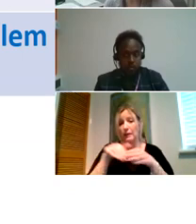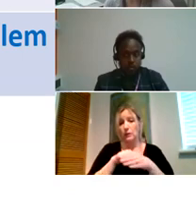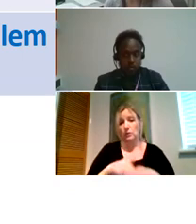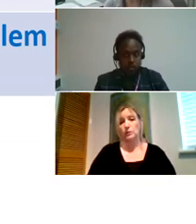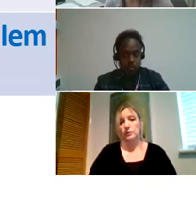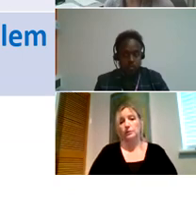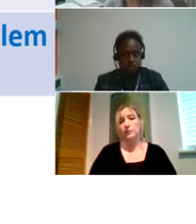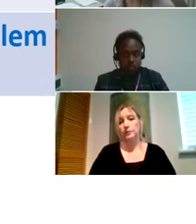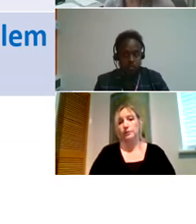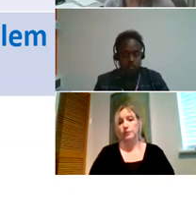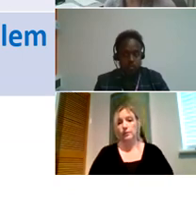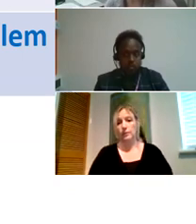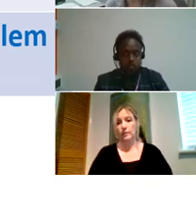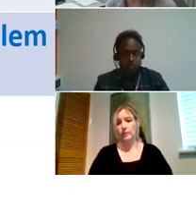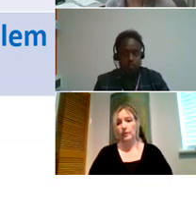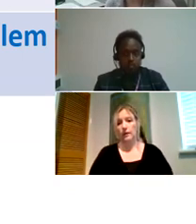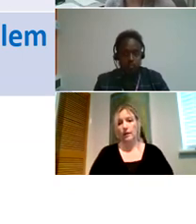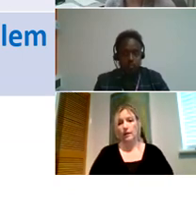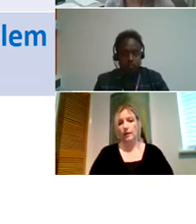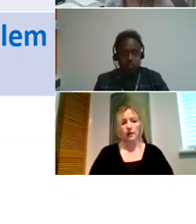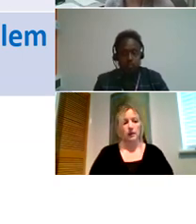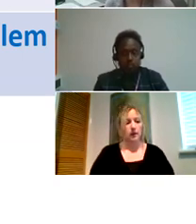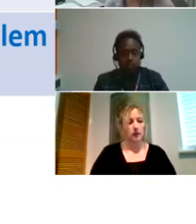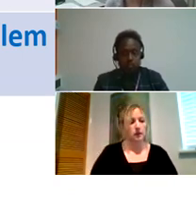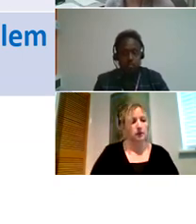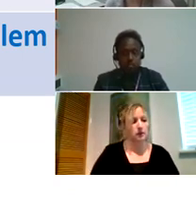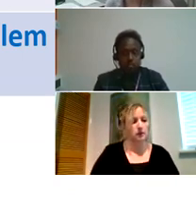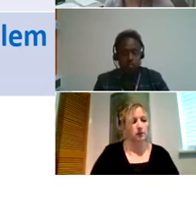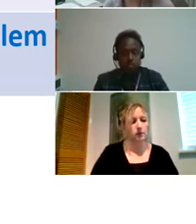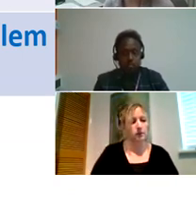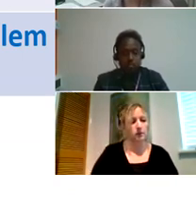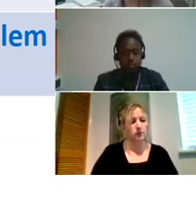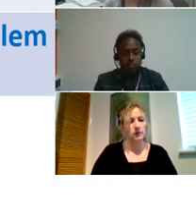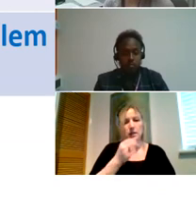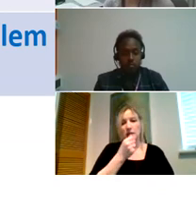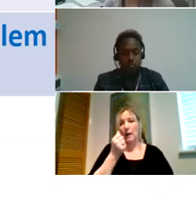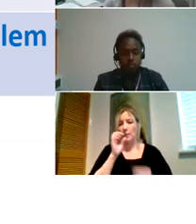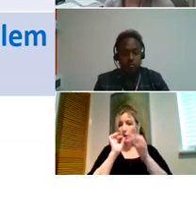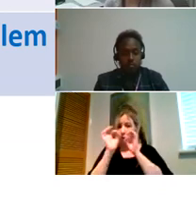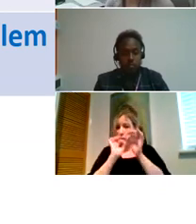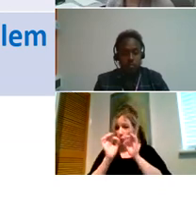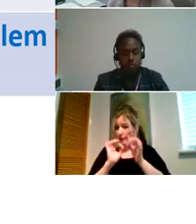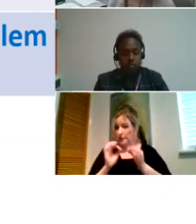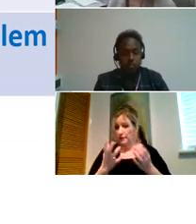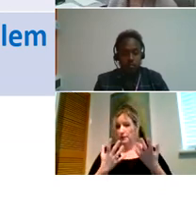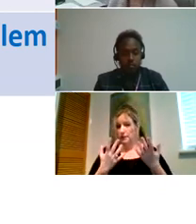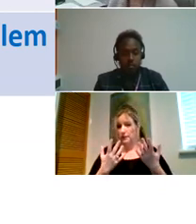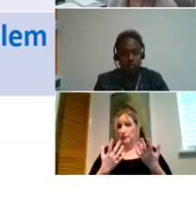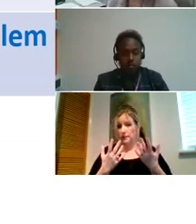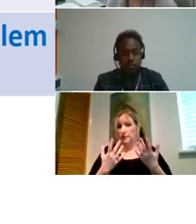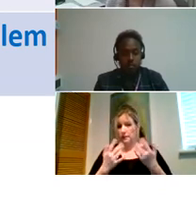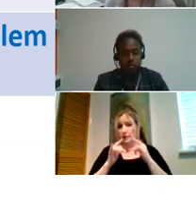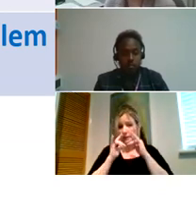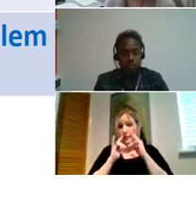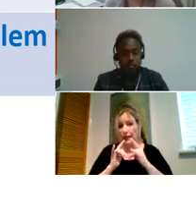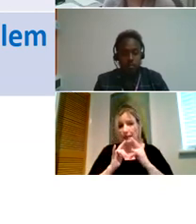We use quizzes, we'll have tests. So we